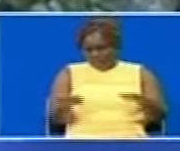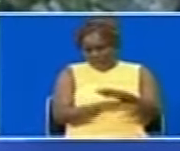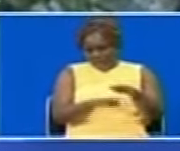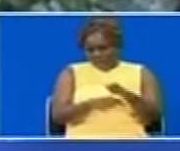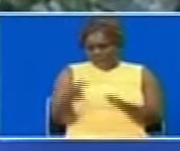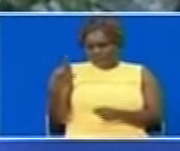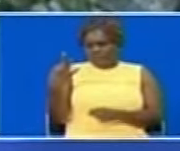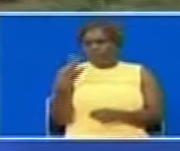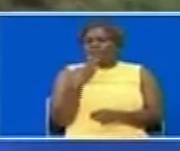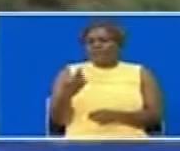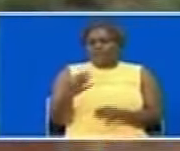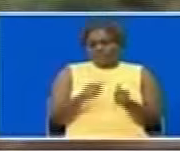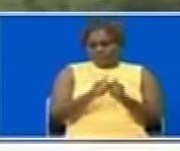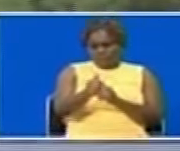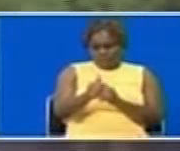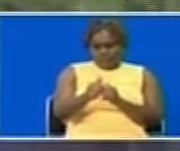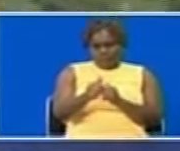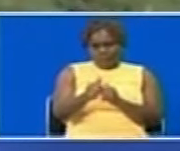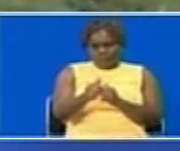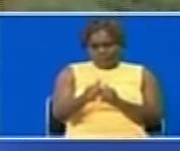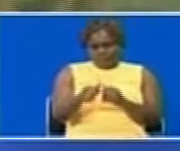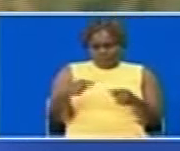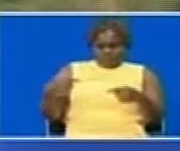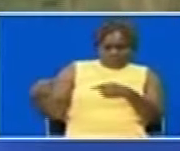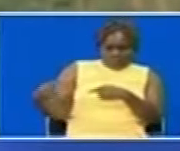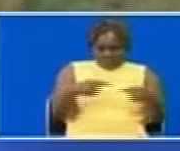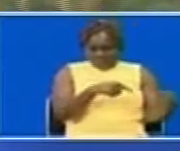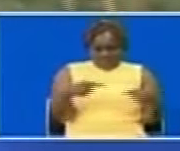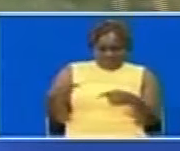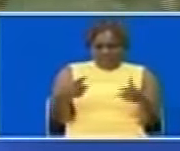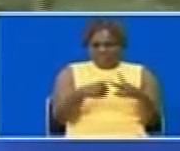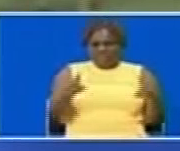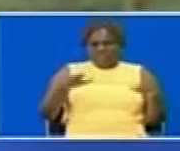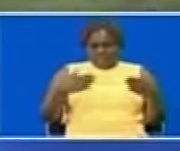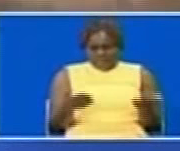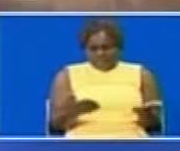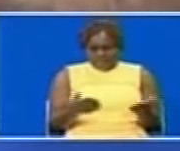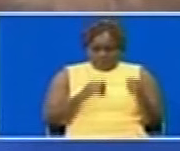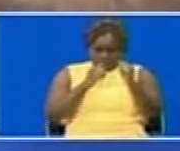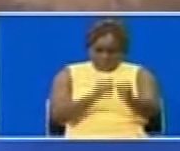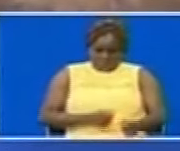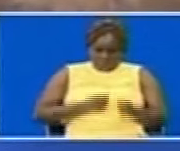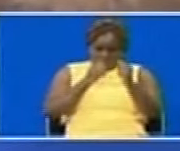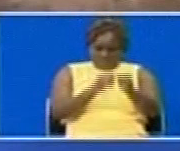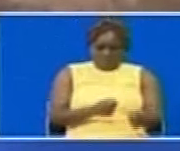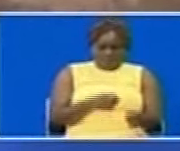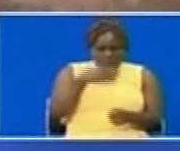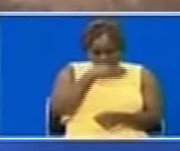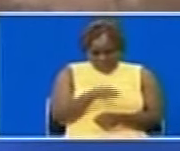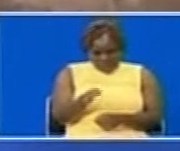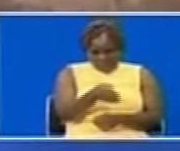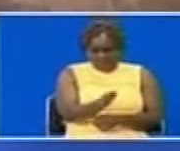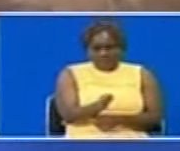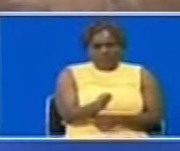mita 300 peke yake. But there is a genesis for the conflict, the human settlement and intense farming on elephant corridors on the